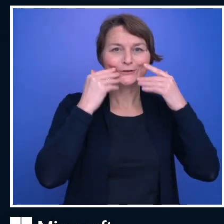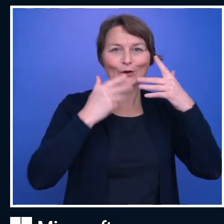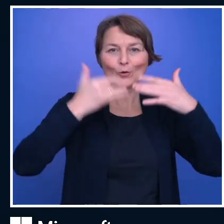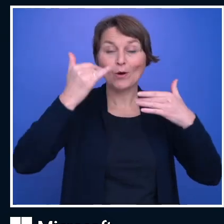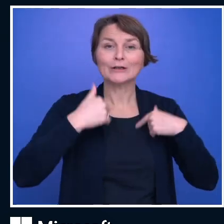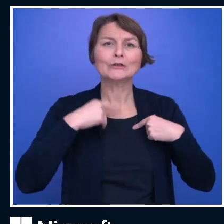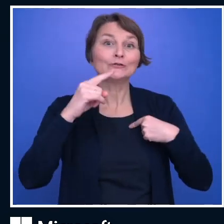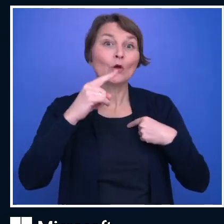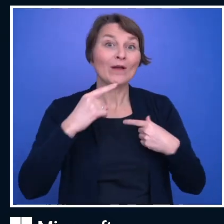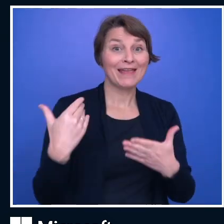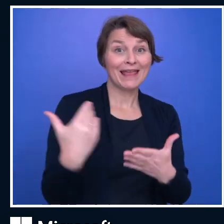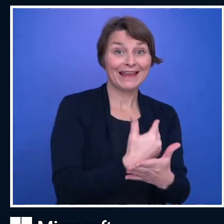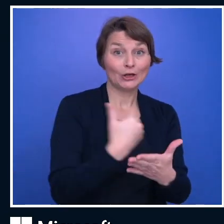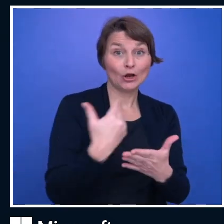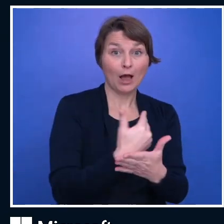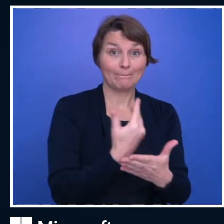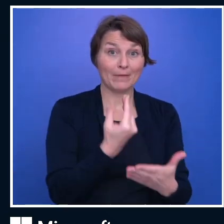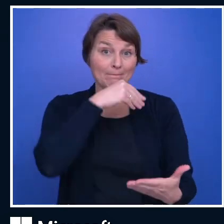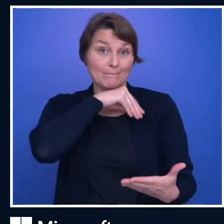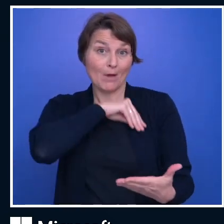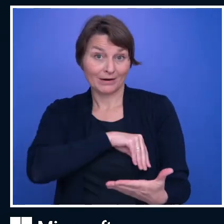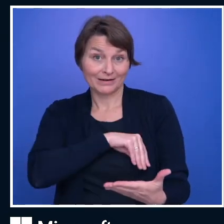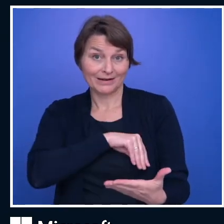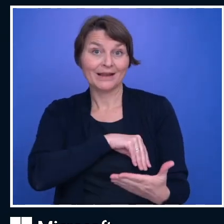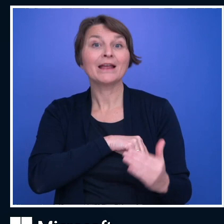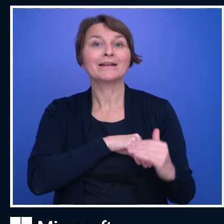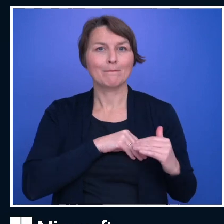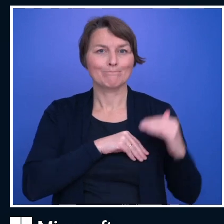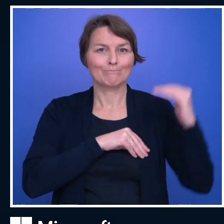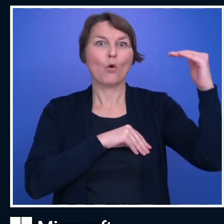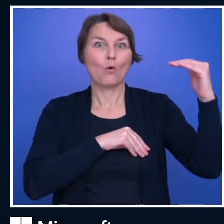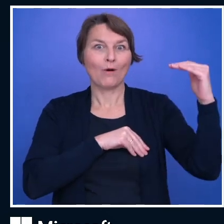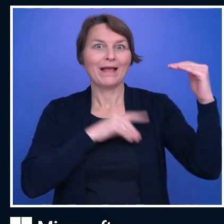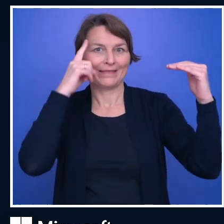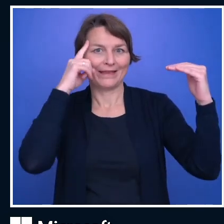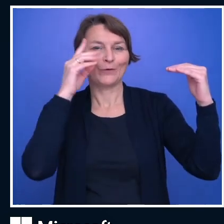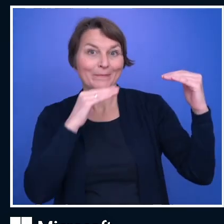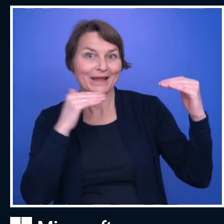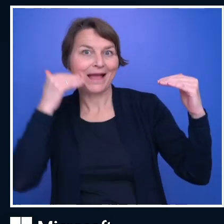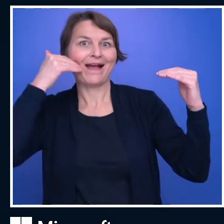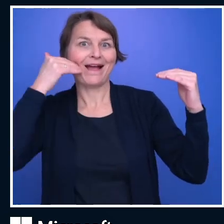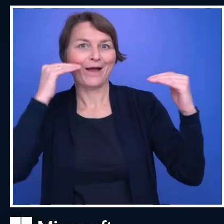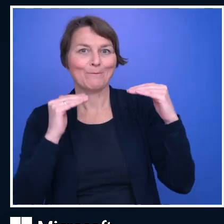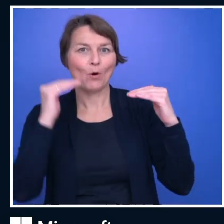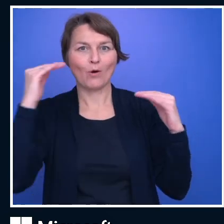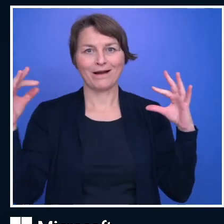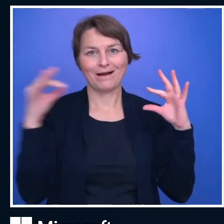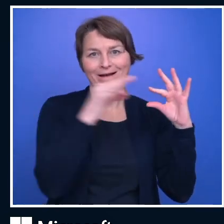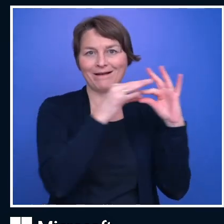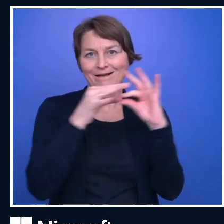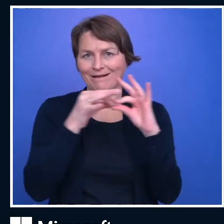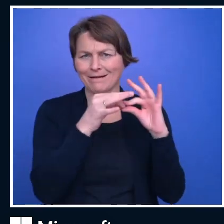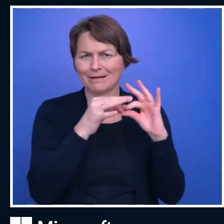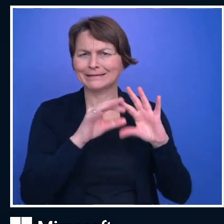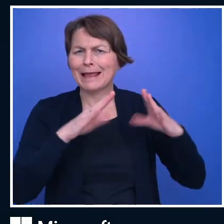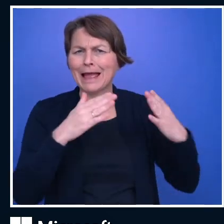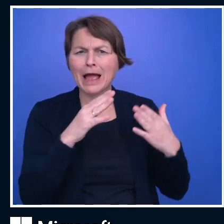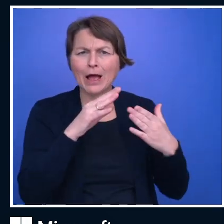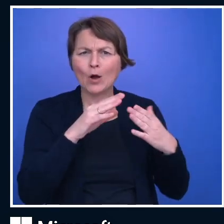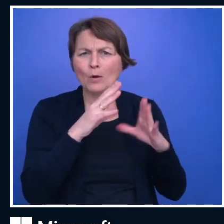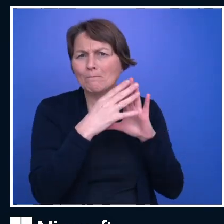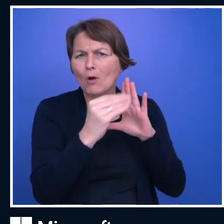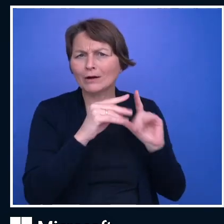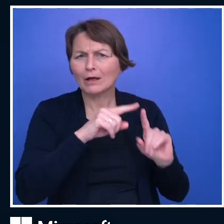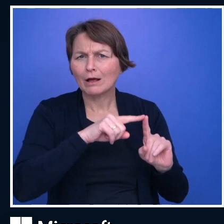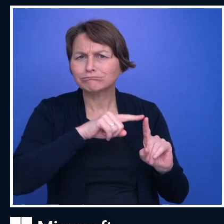you are. So that's how the line is drawn. But how does the model figure this out? There's something called the least squares error that